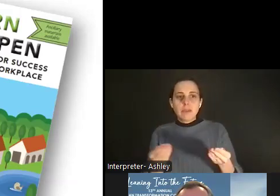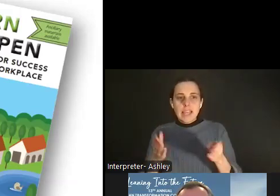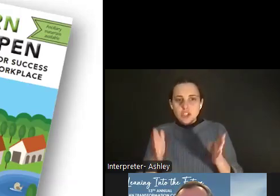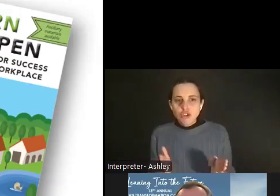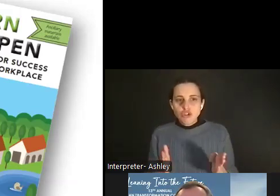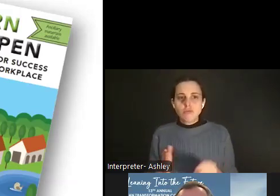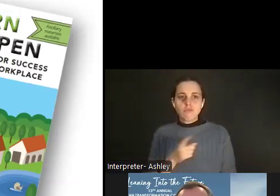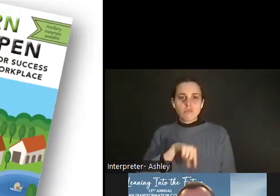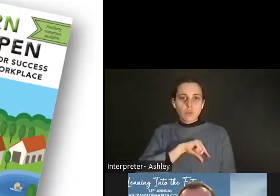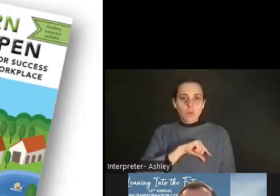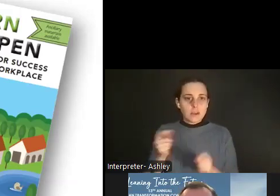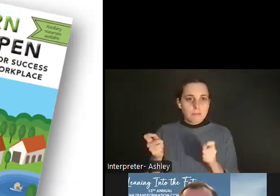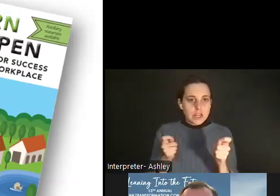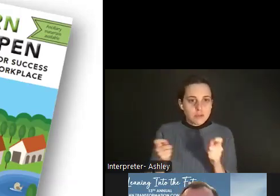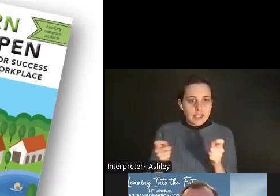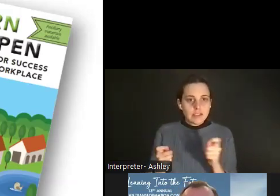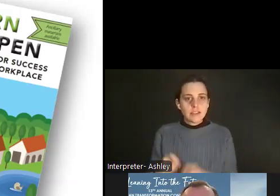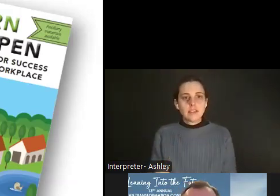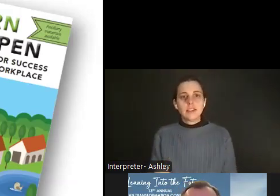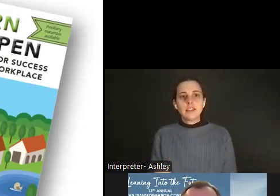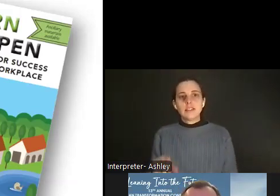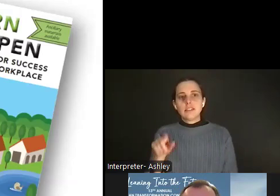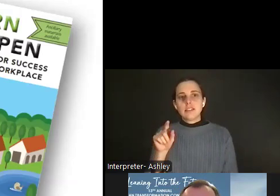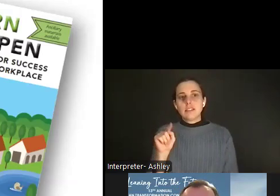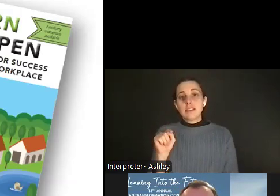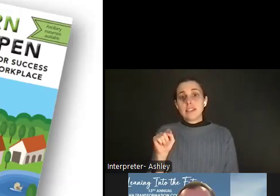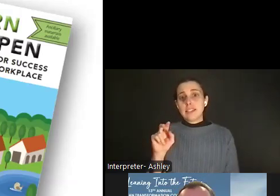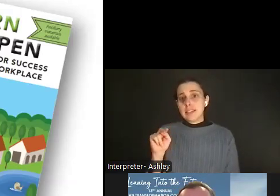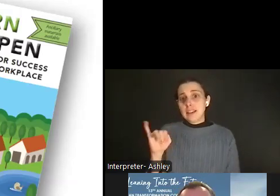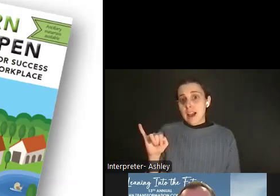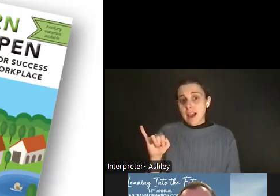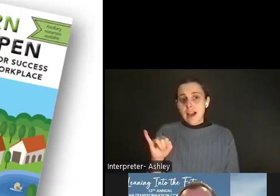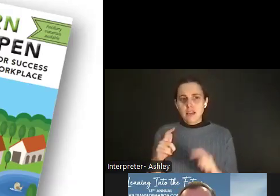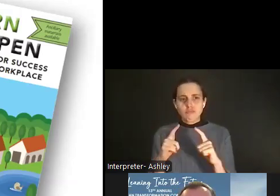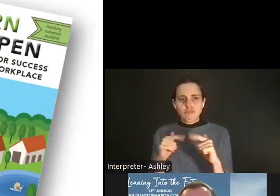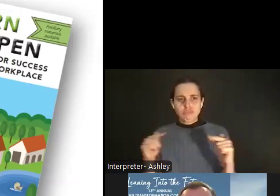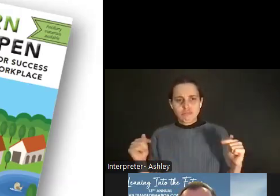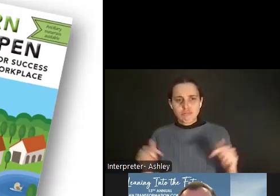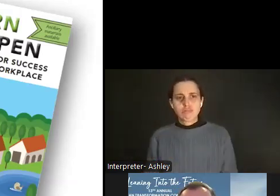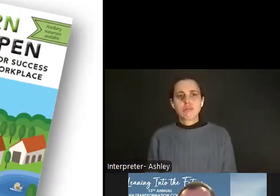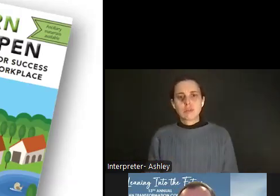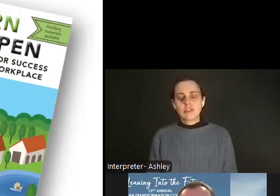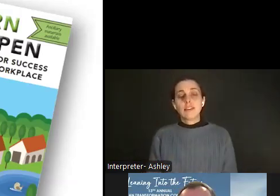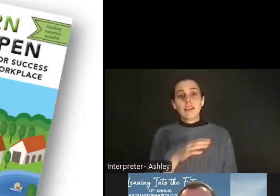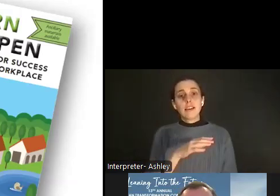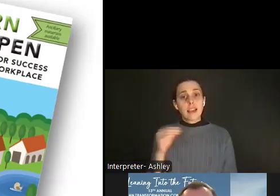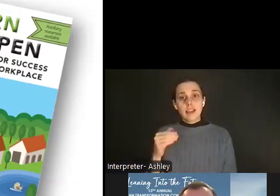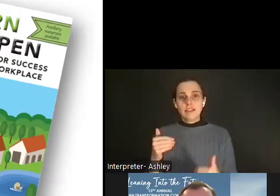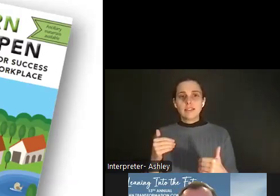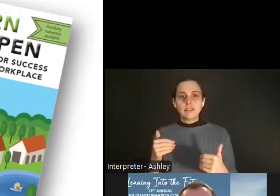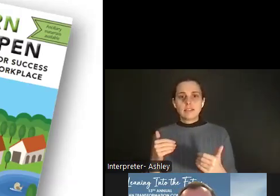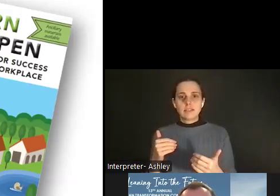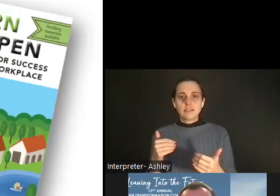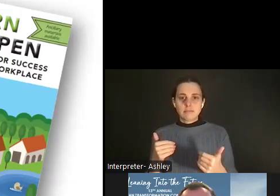then ProSci for all our change management practitioners out there, ProSci certified, and on my